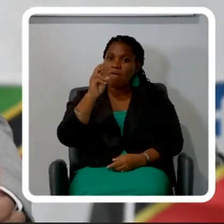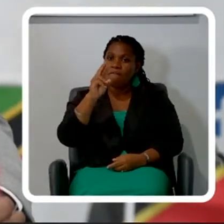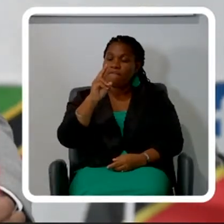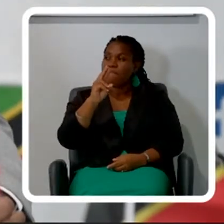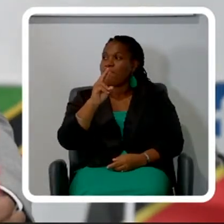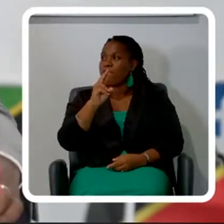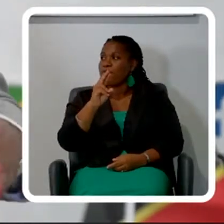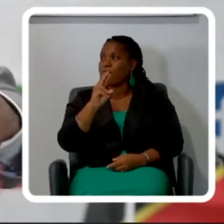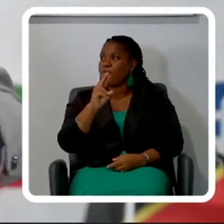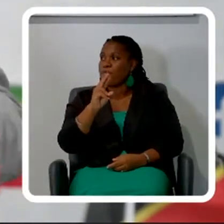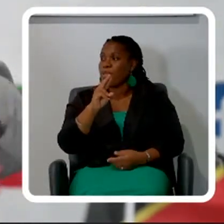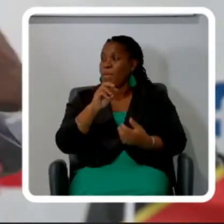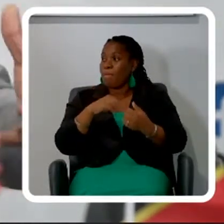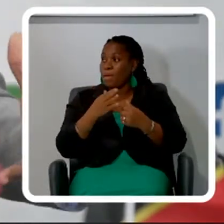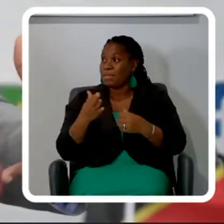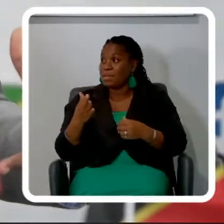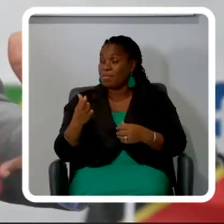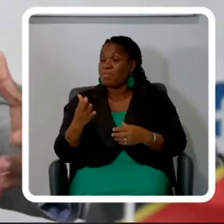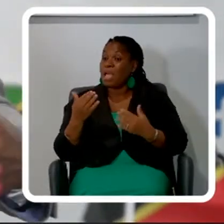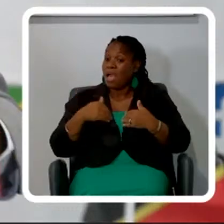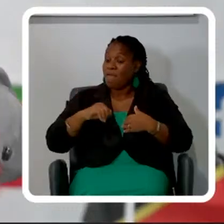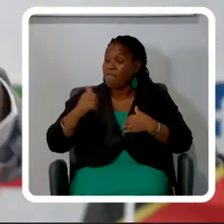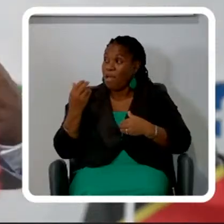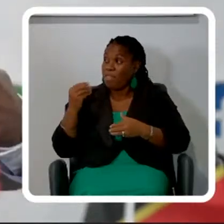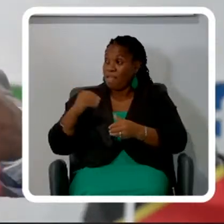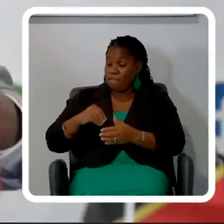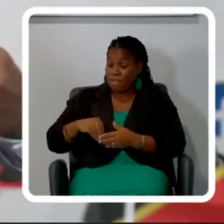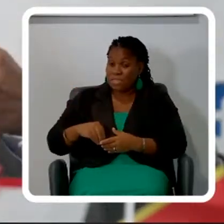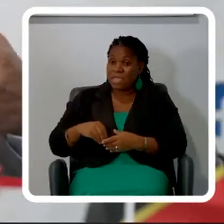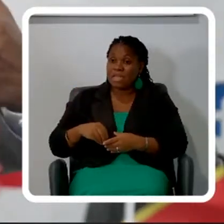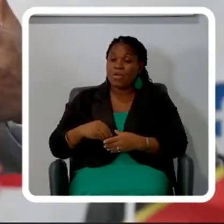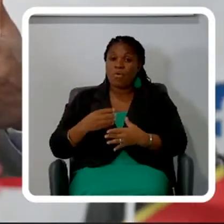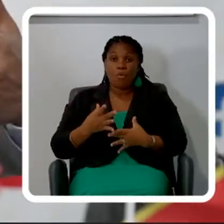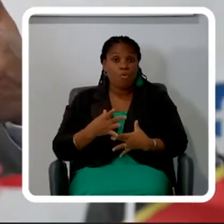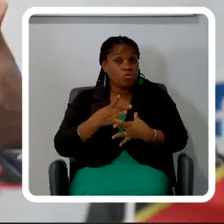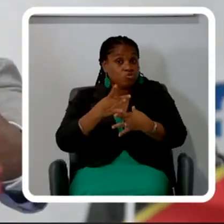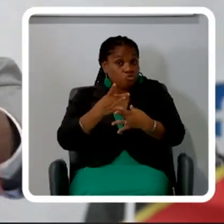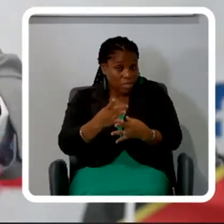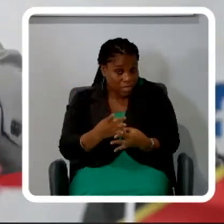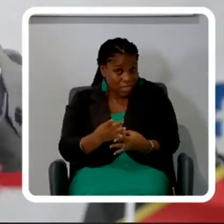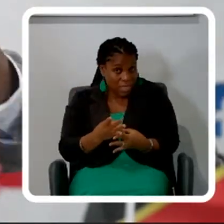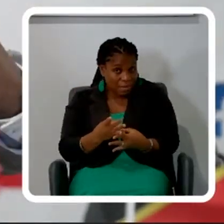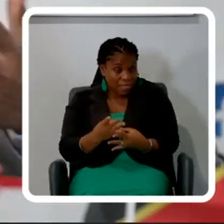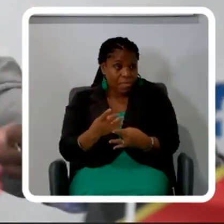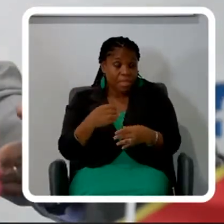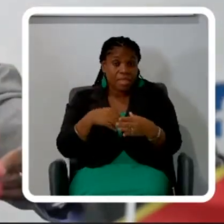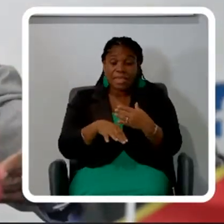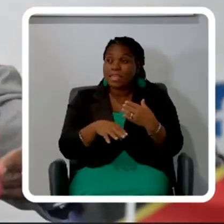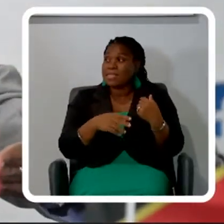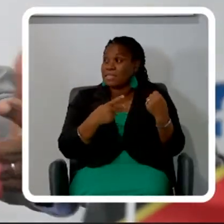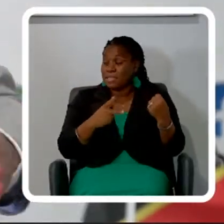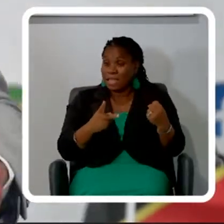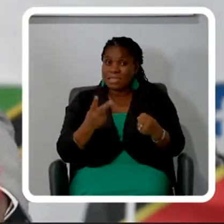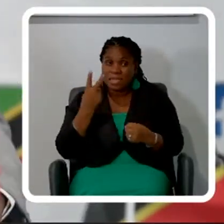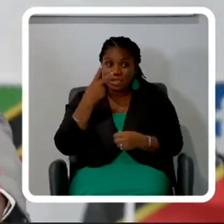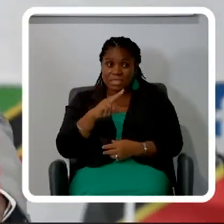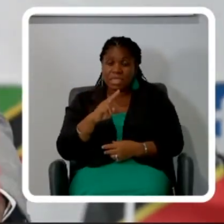We know that there are other investors who are interested in seeing Christopher Harbour, seeing it move